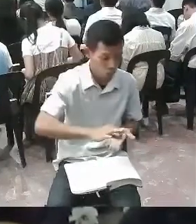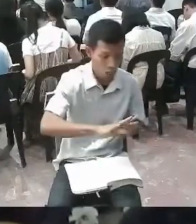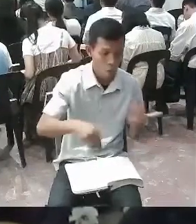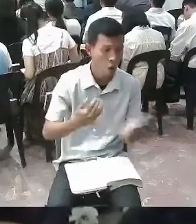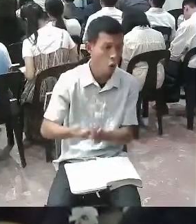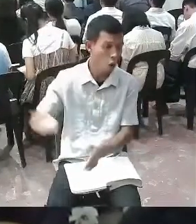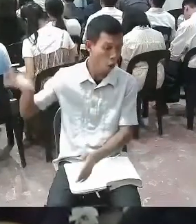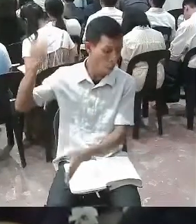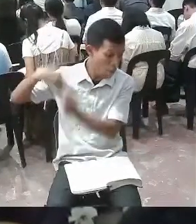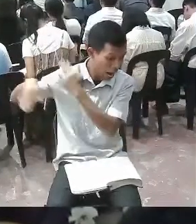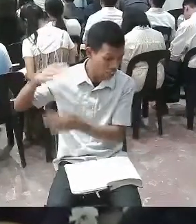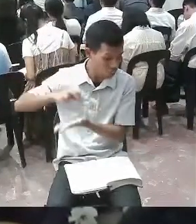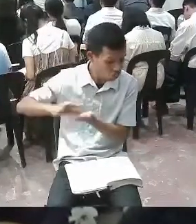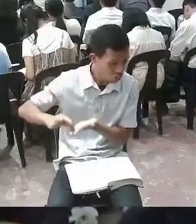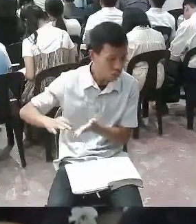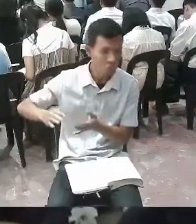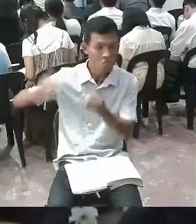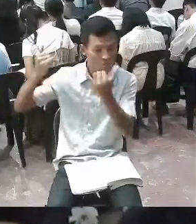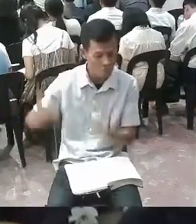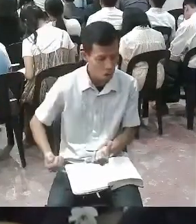future.